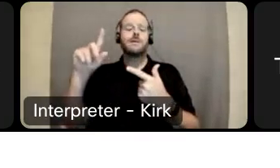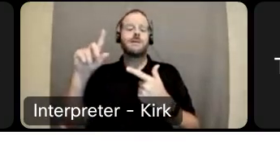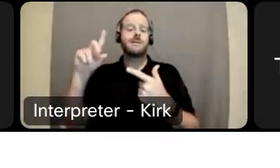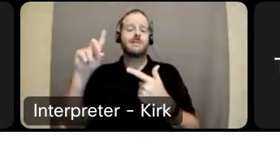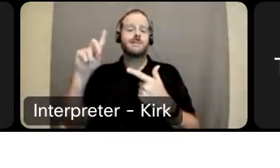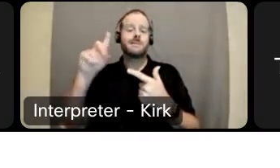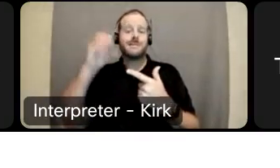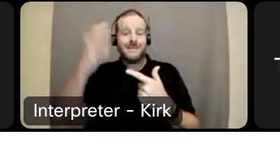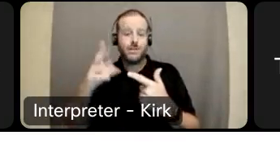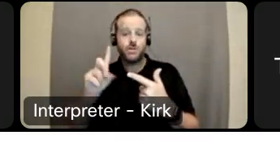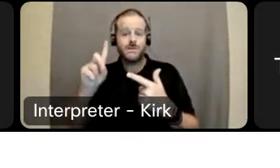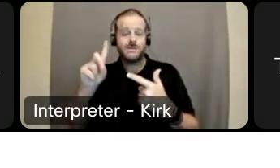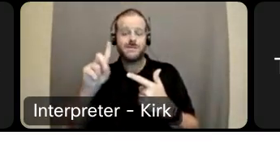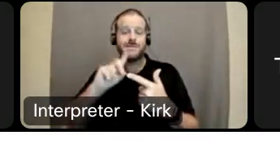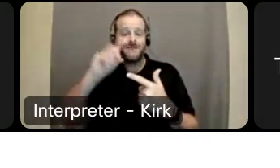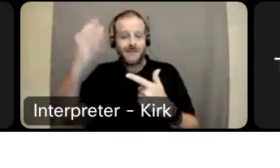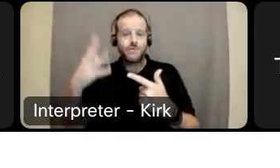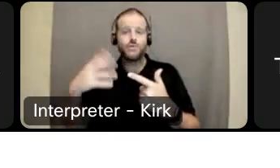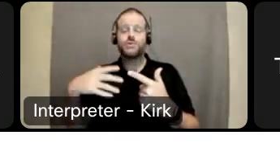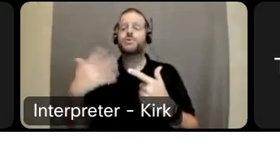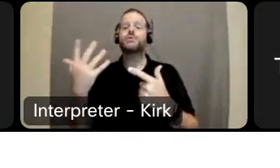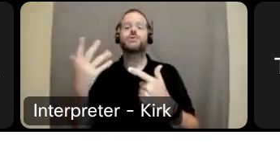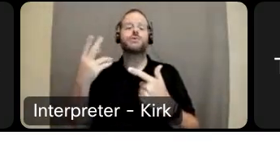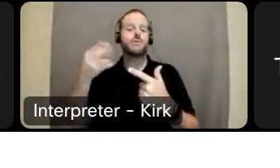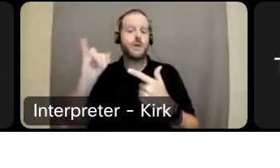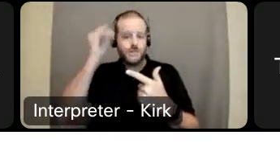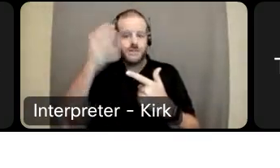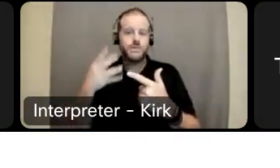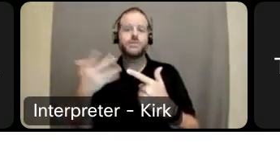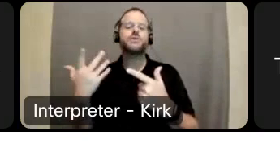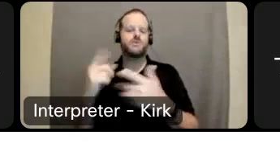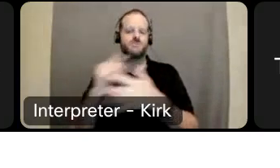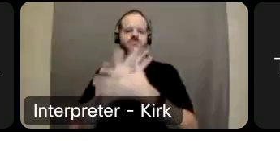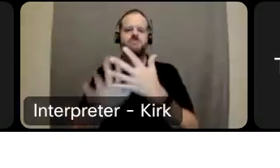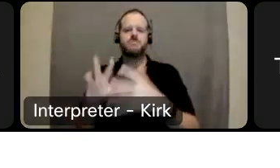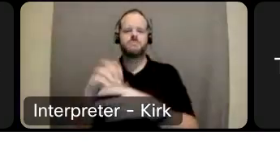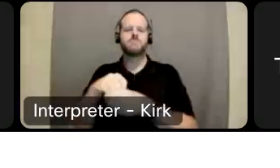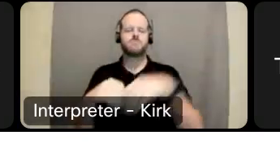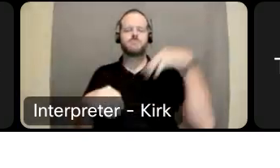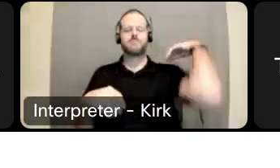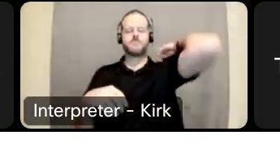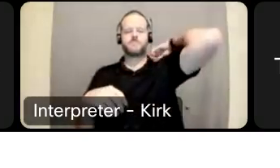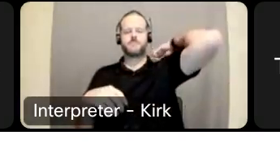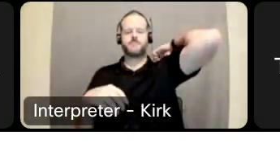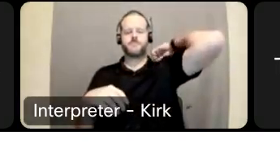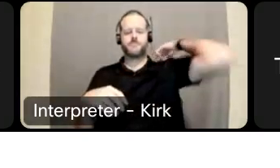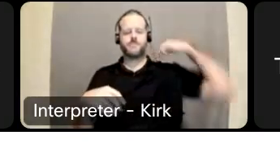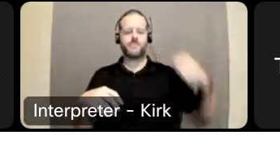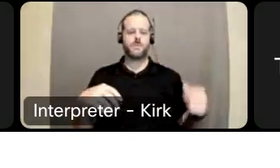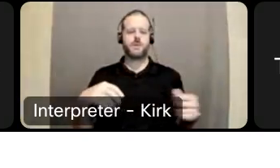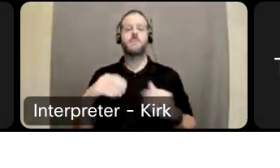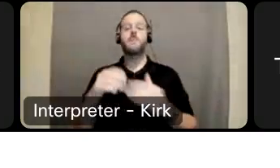be, educational audiologists, whoever else may be helping complete these data. But the lead receives initially